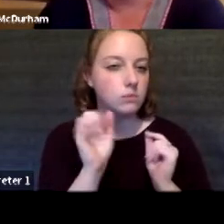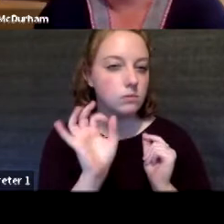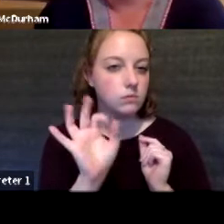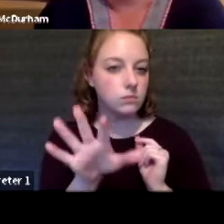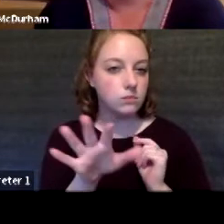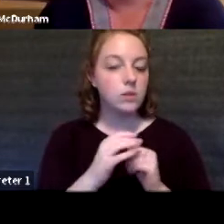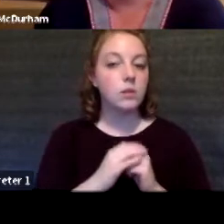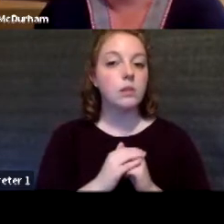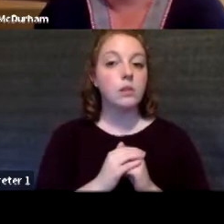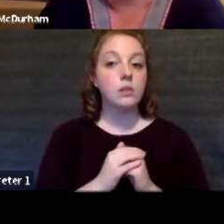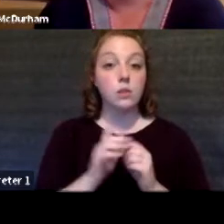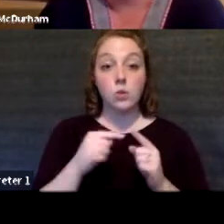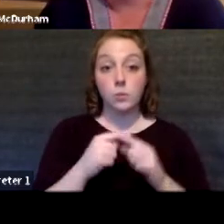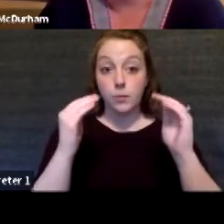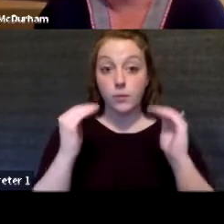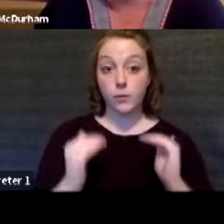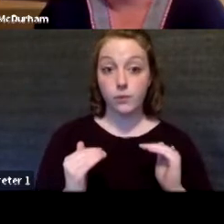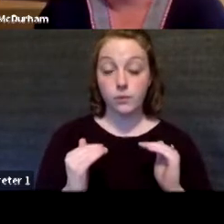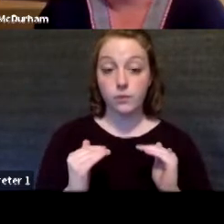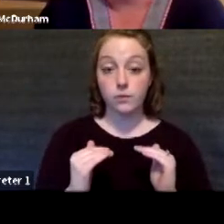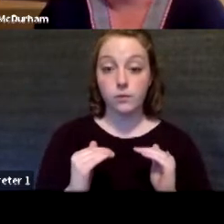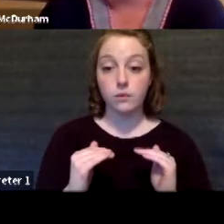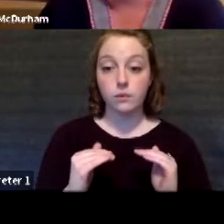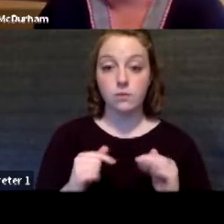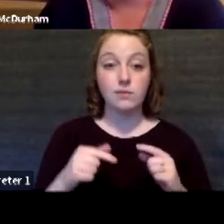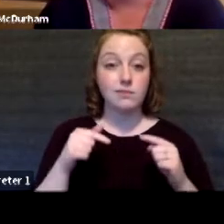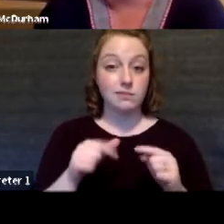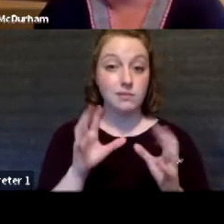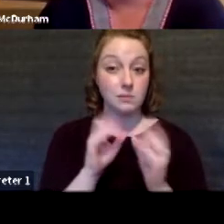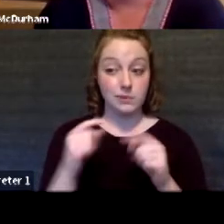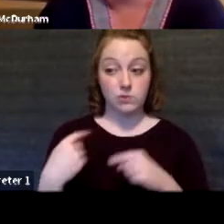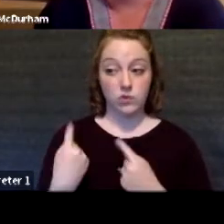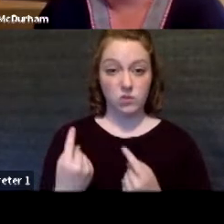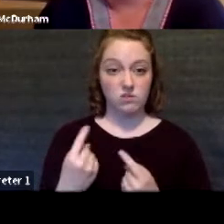move on, that this is our sixth meeting.